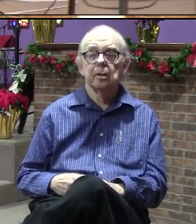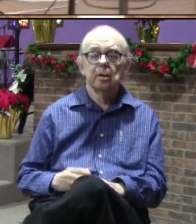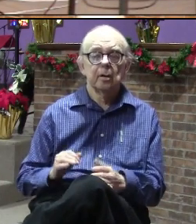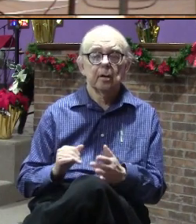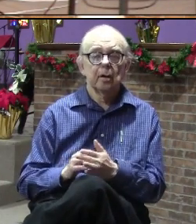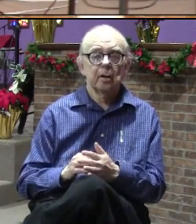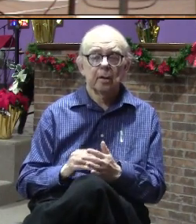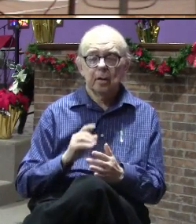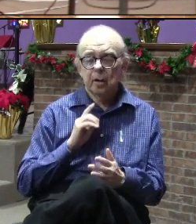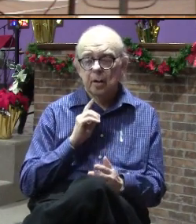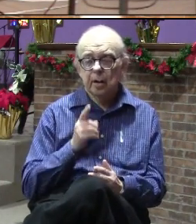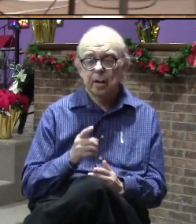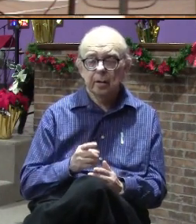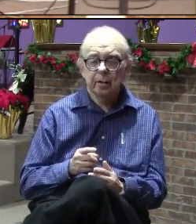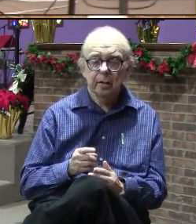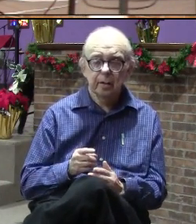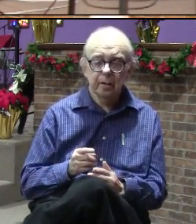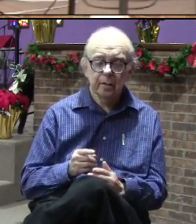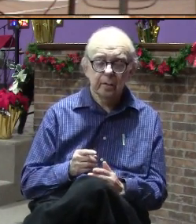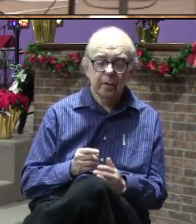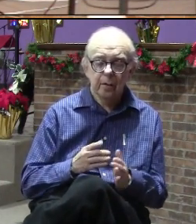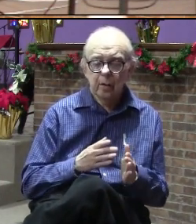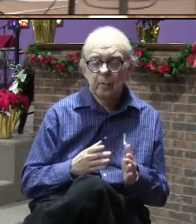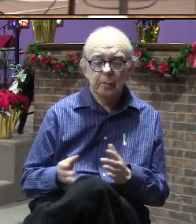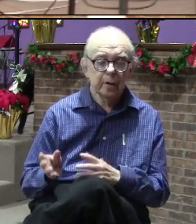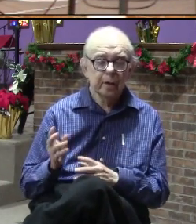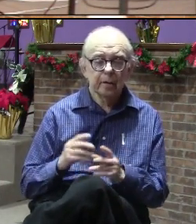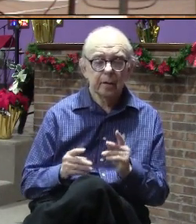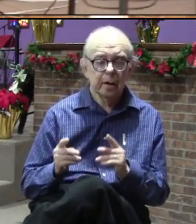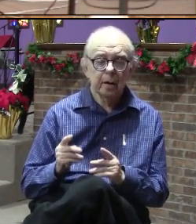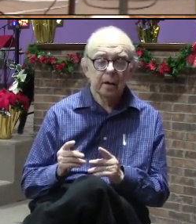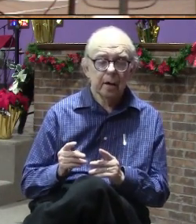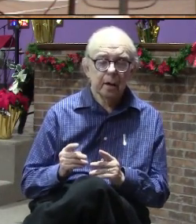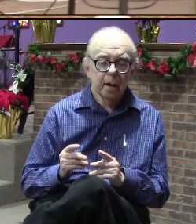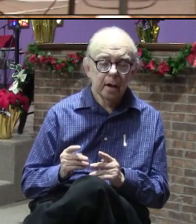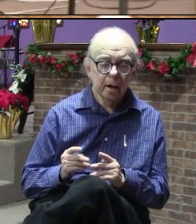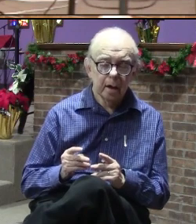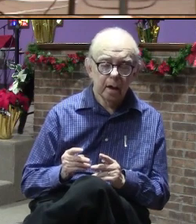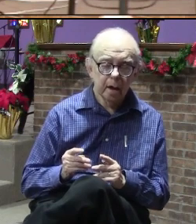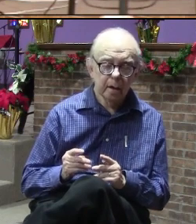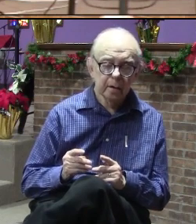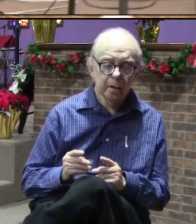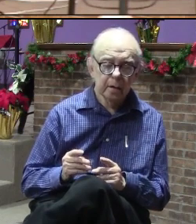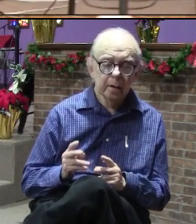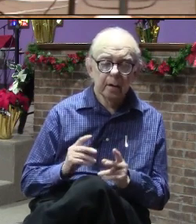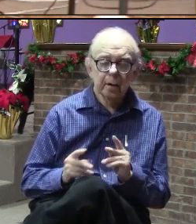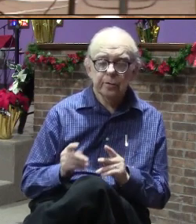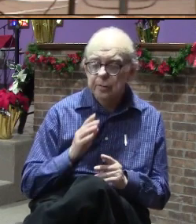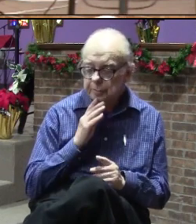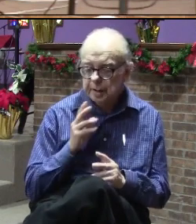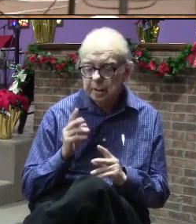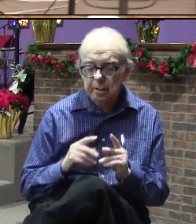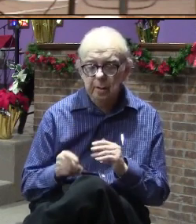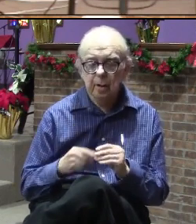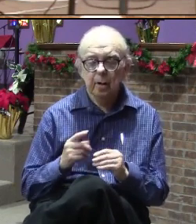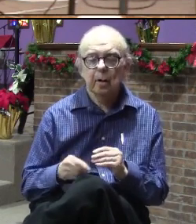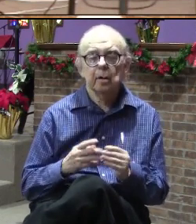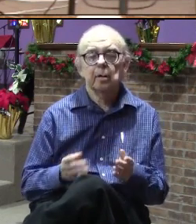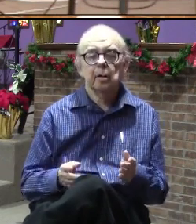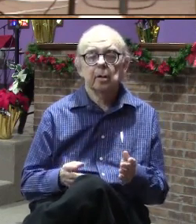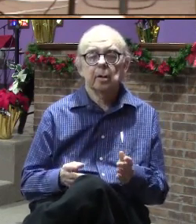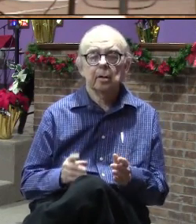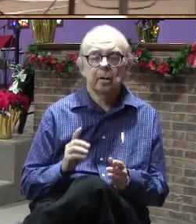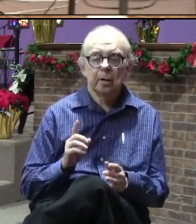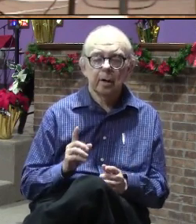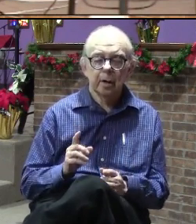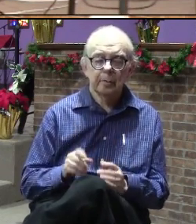that was going to prepare the people, begin to speak to the people about the one